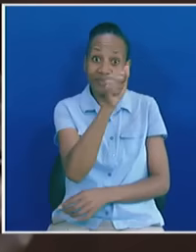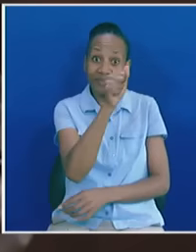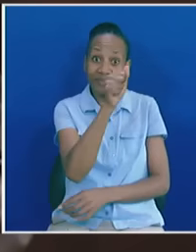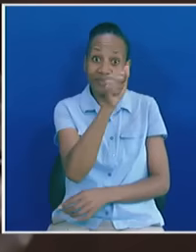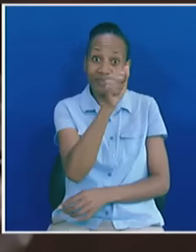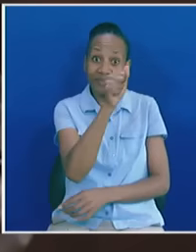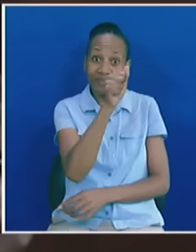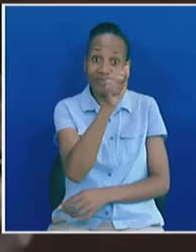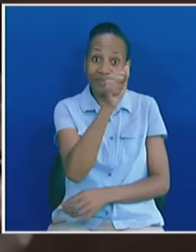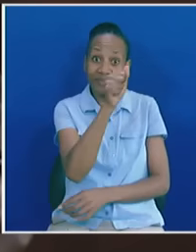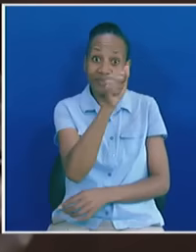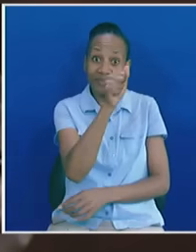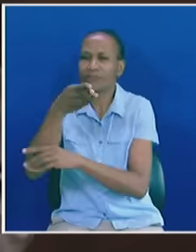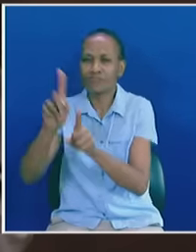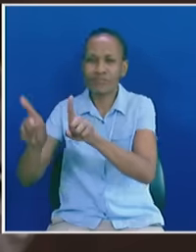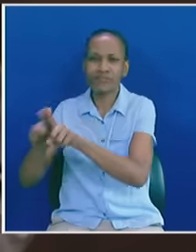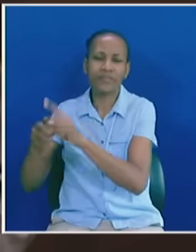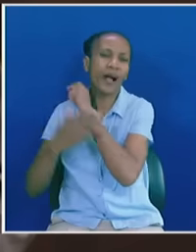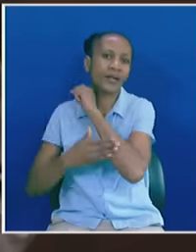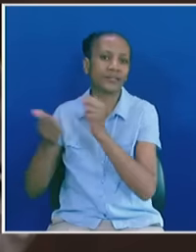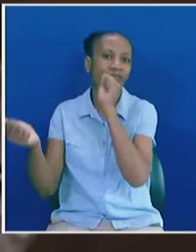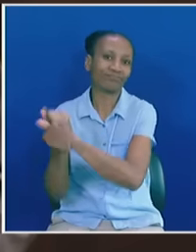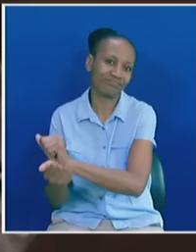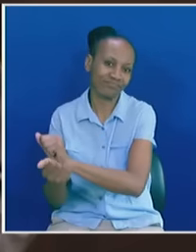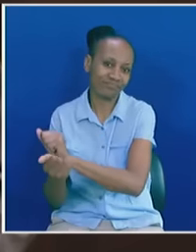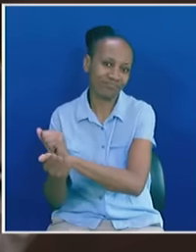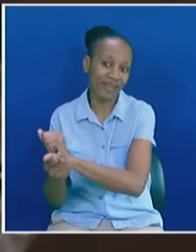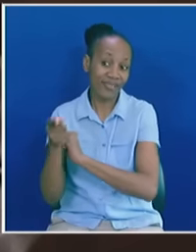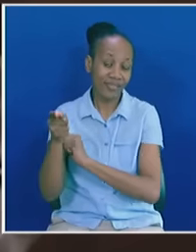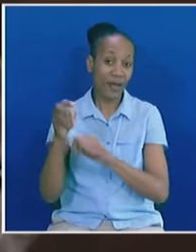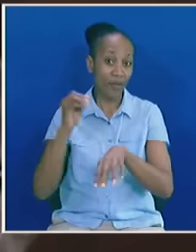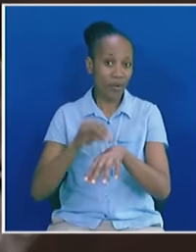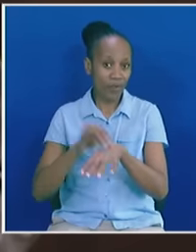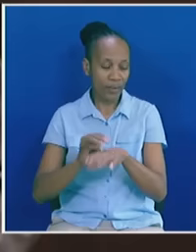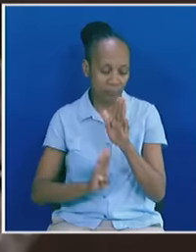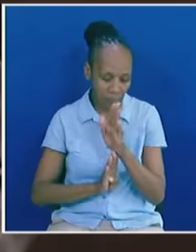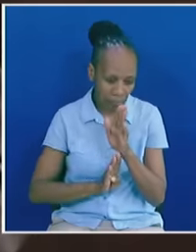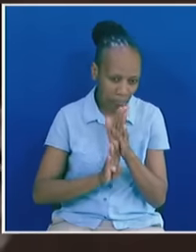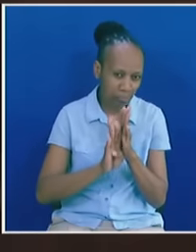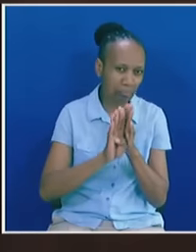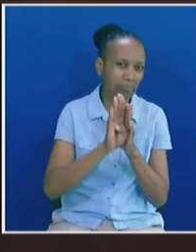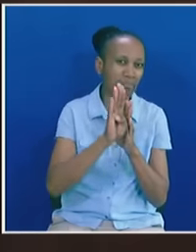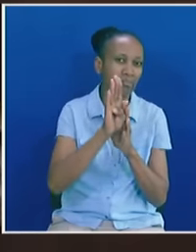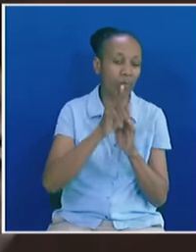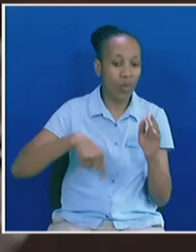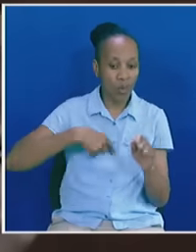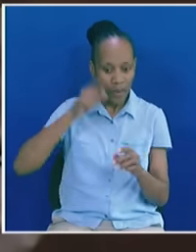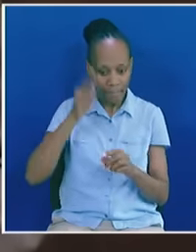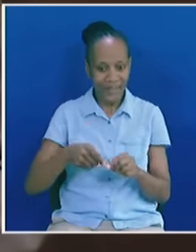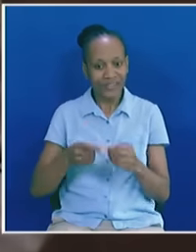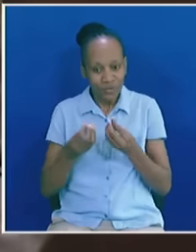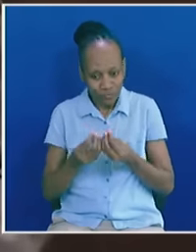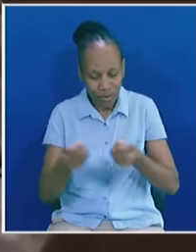jails is increasing. That increasing problem should be arrested before